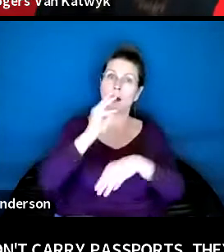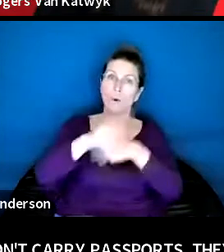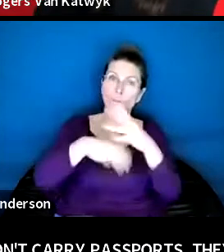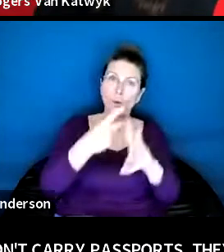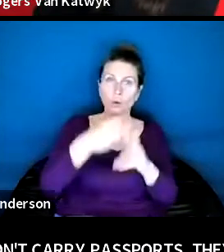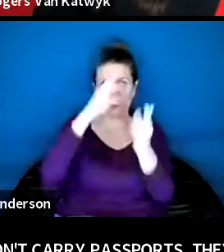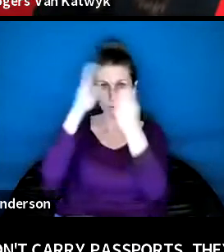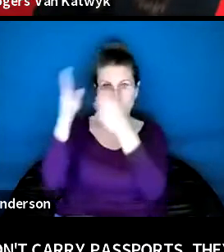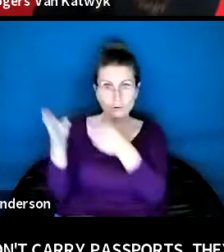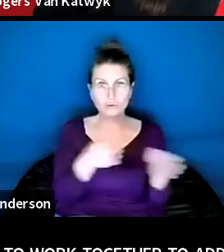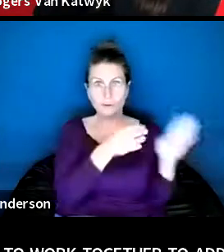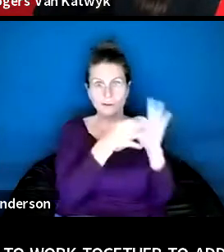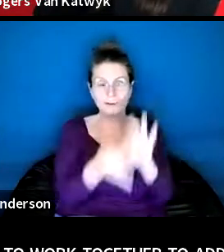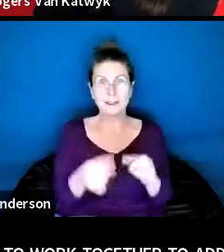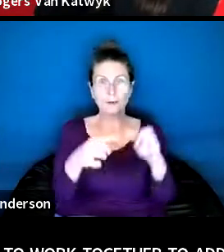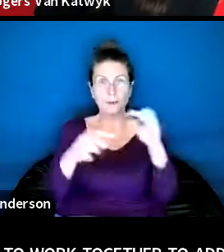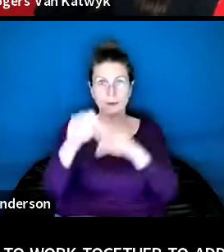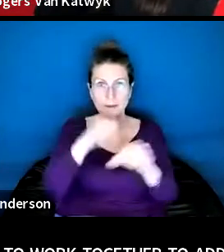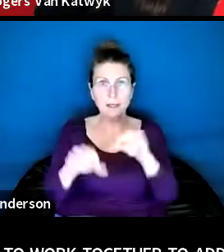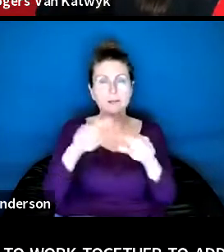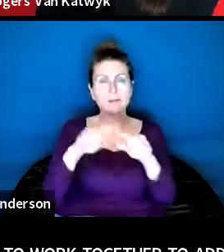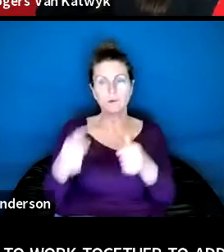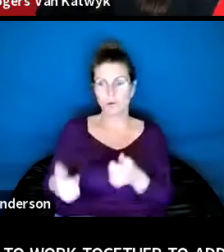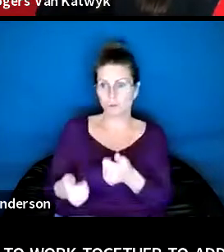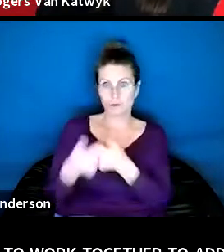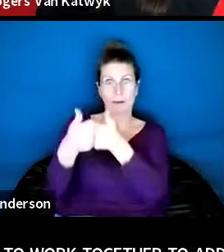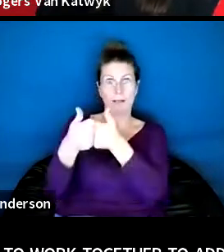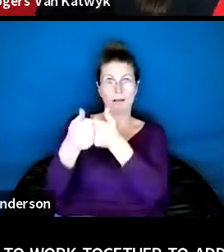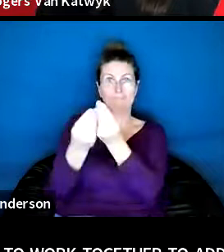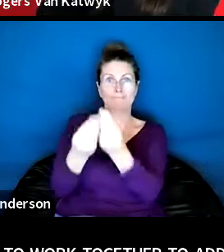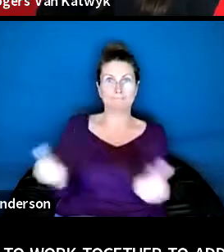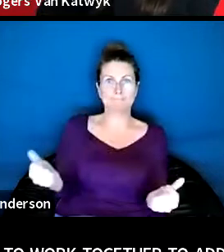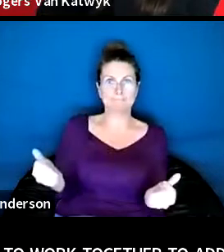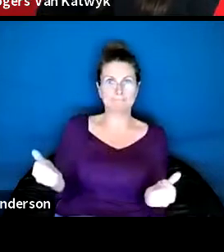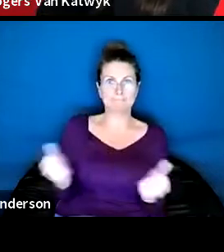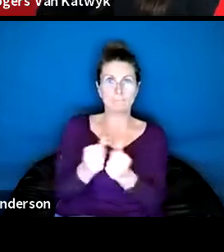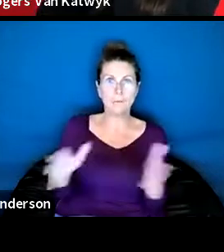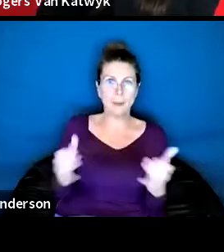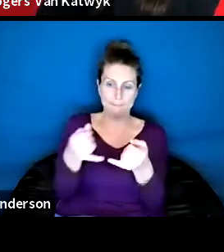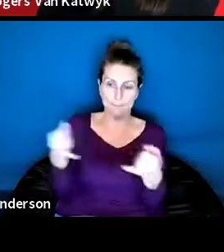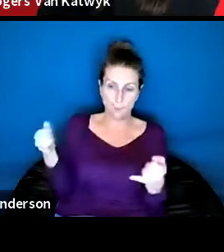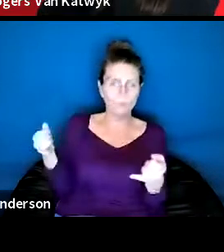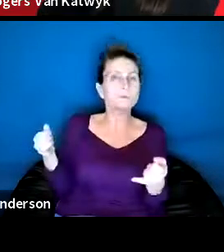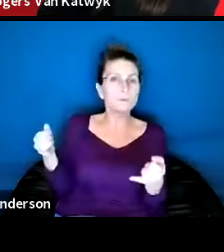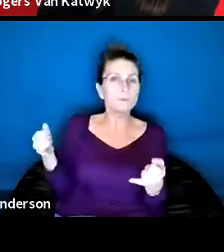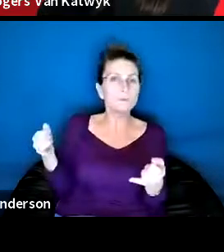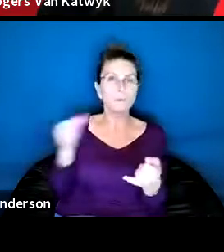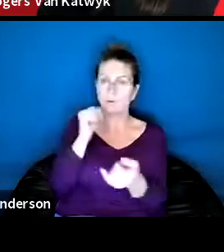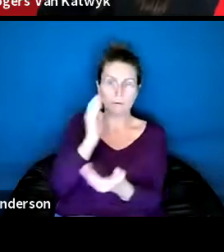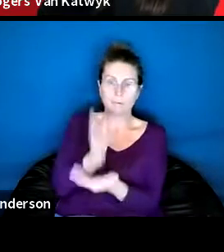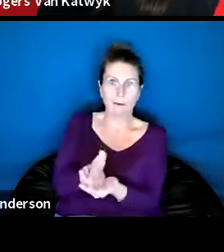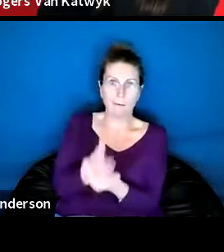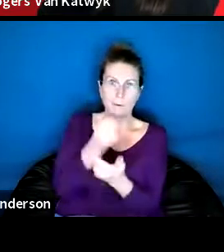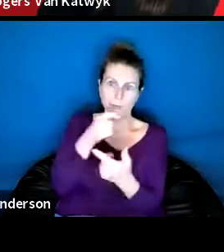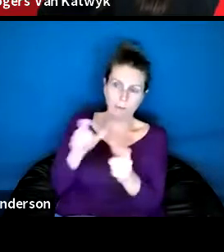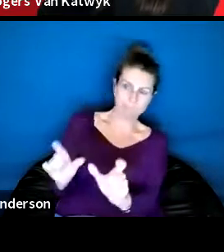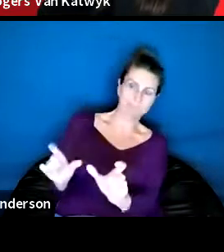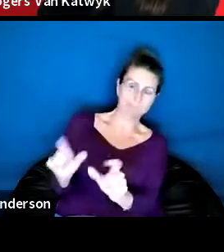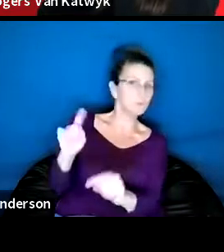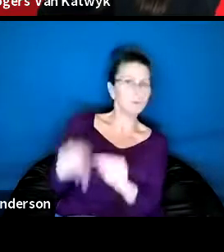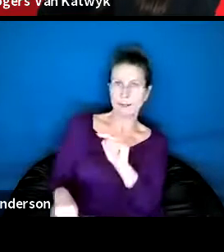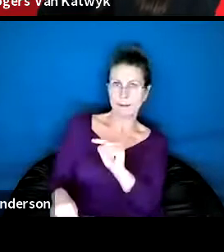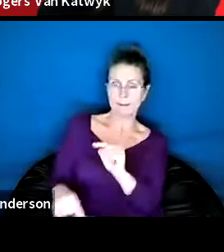we can address this global challenge that defies borders. And the starting point for any global strategy needs to be the World